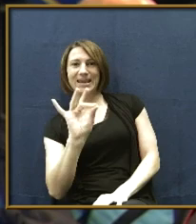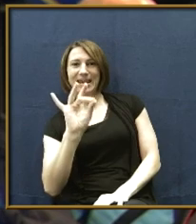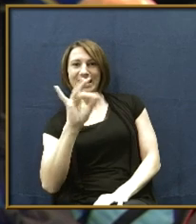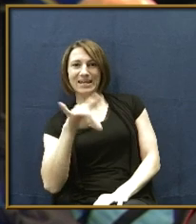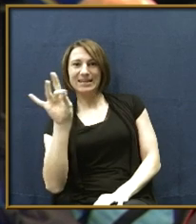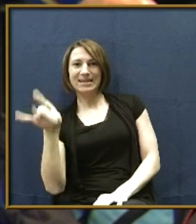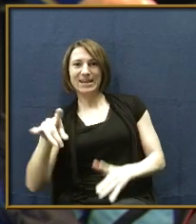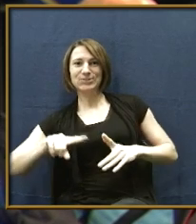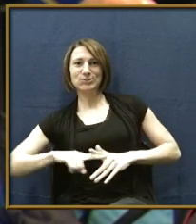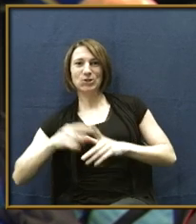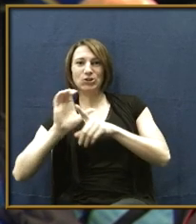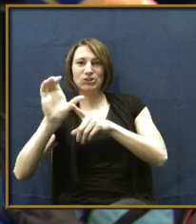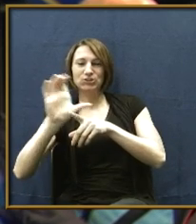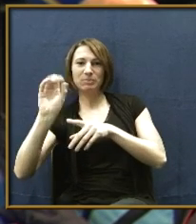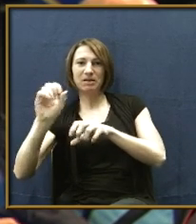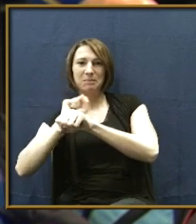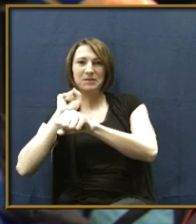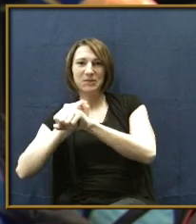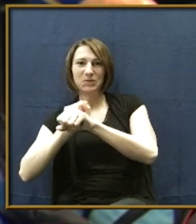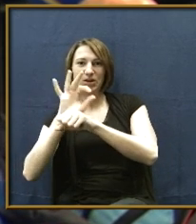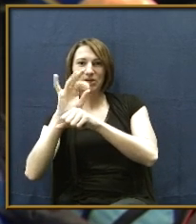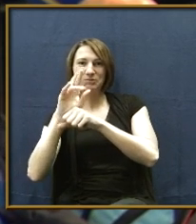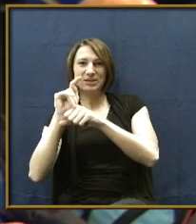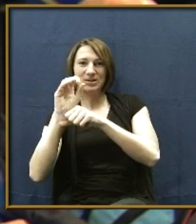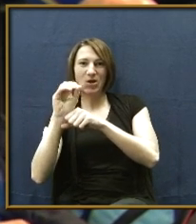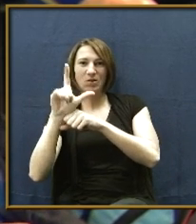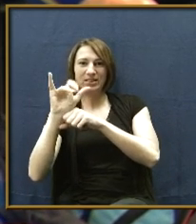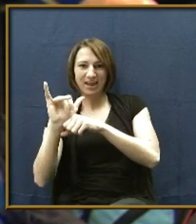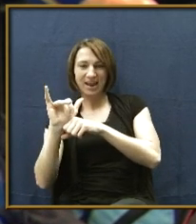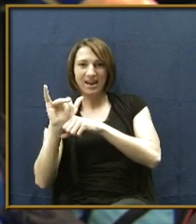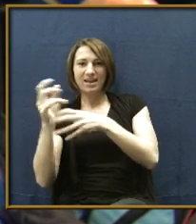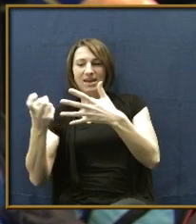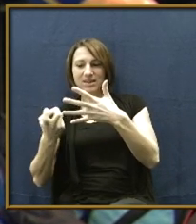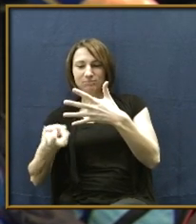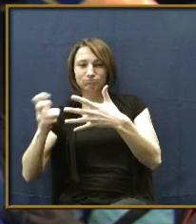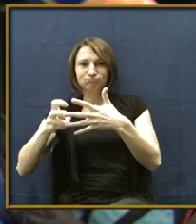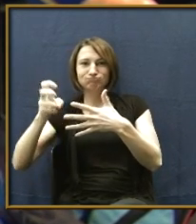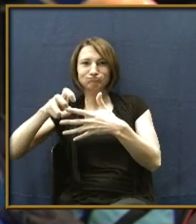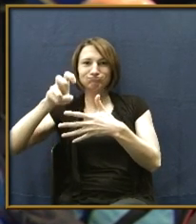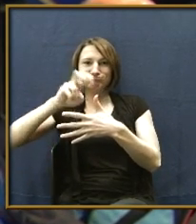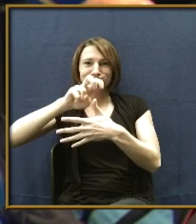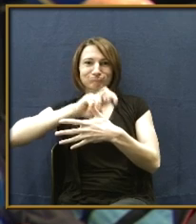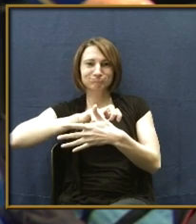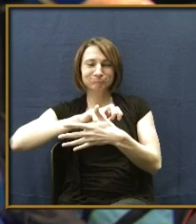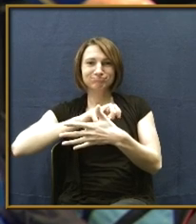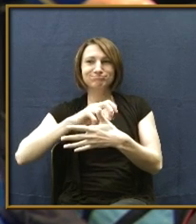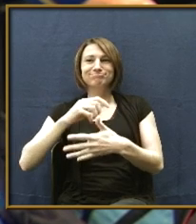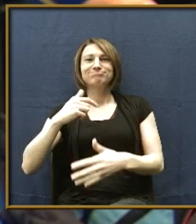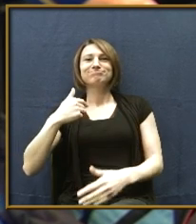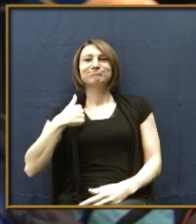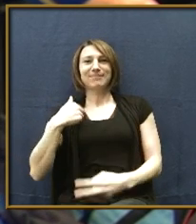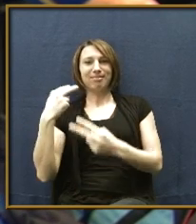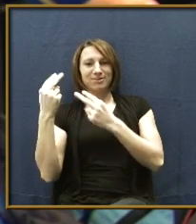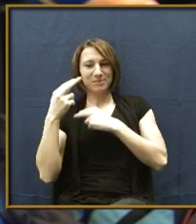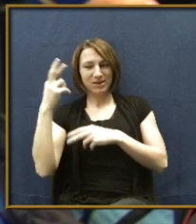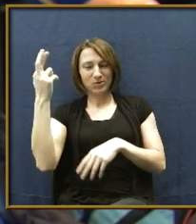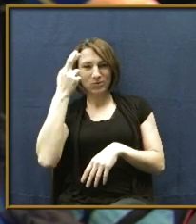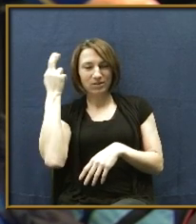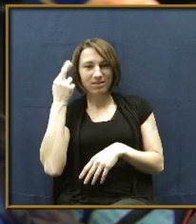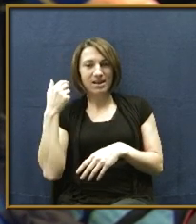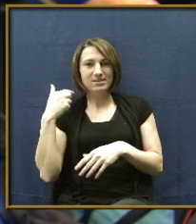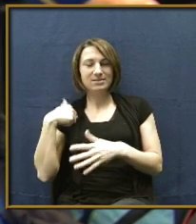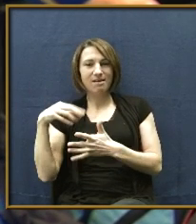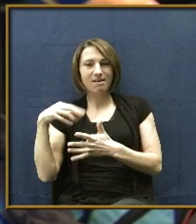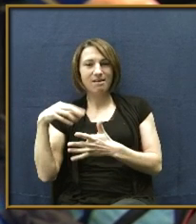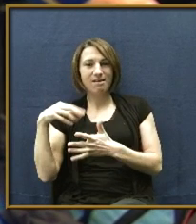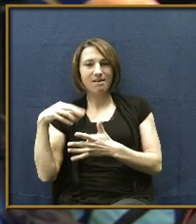1988 when I was that Frito-Lay truck. As I transitioned from each job, I realized that I learned many things.